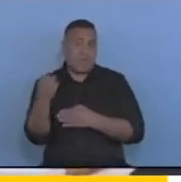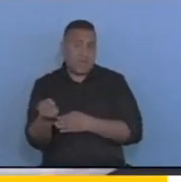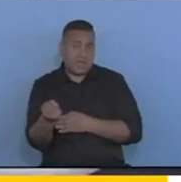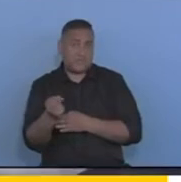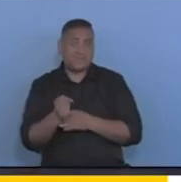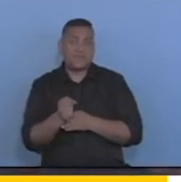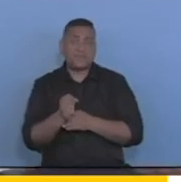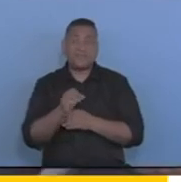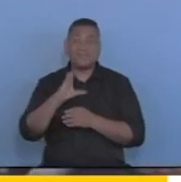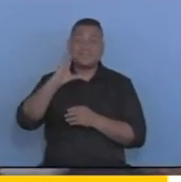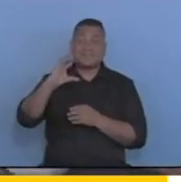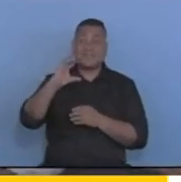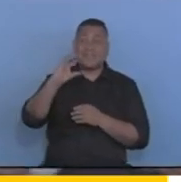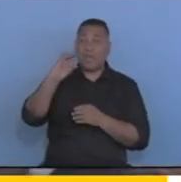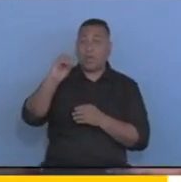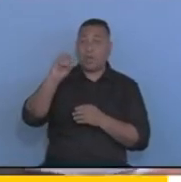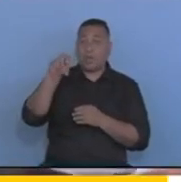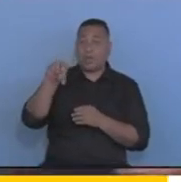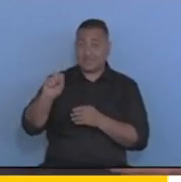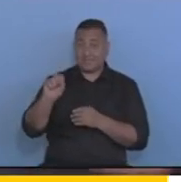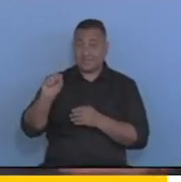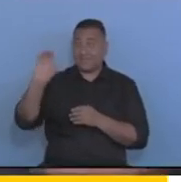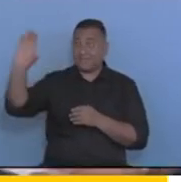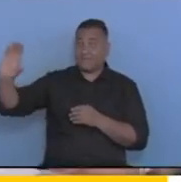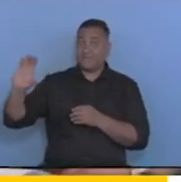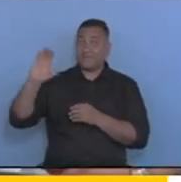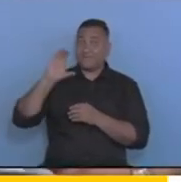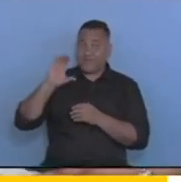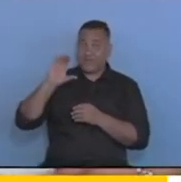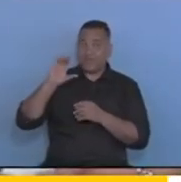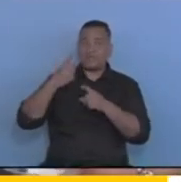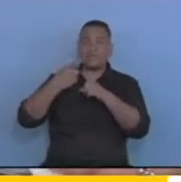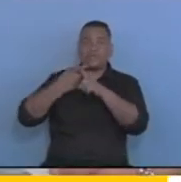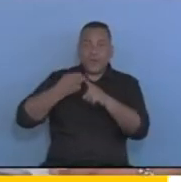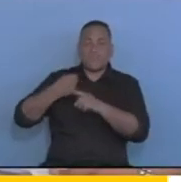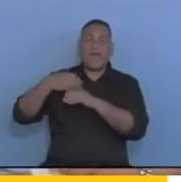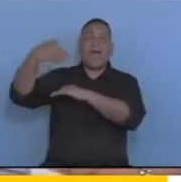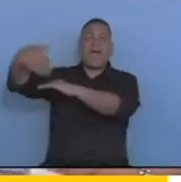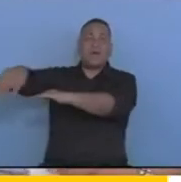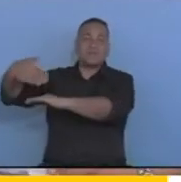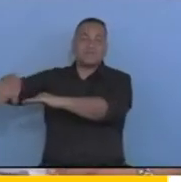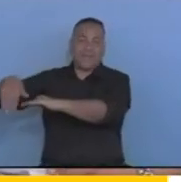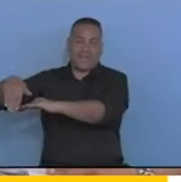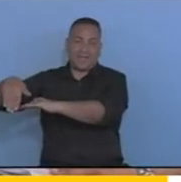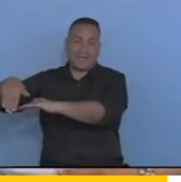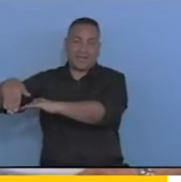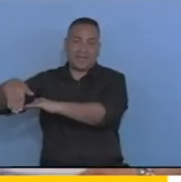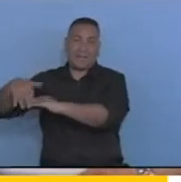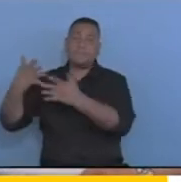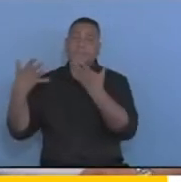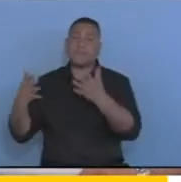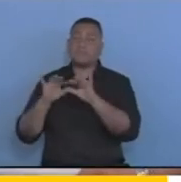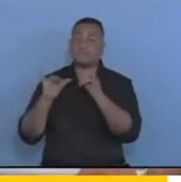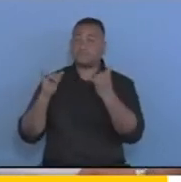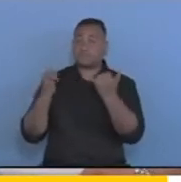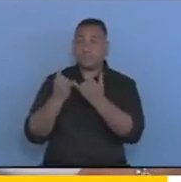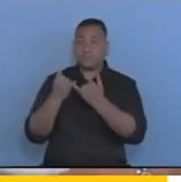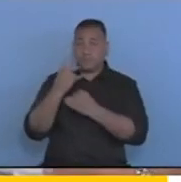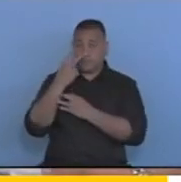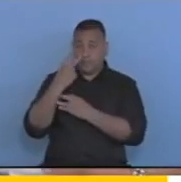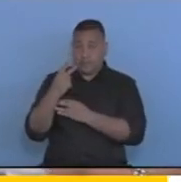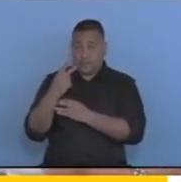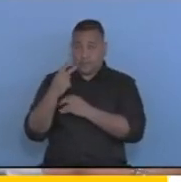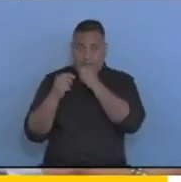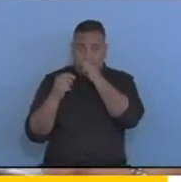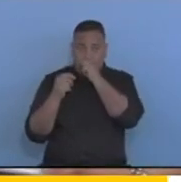sometimes comes through from the external companies. Okay. So a student might end up seeing an advert from a company for an apprenticeship. Mm. So you apply with the company